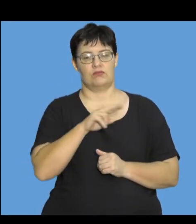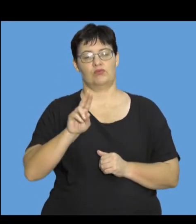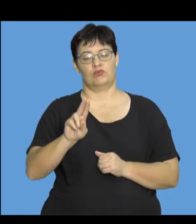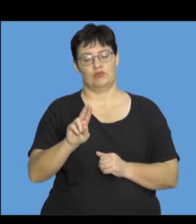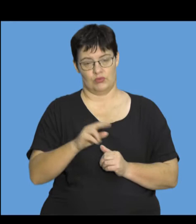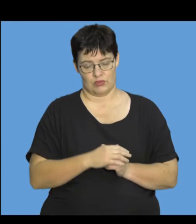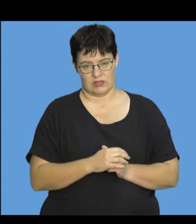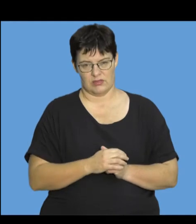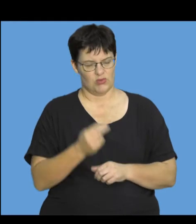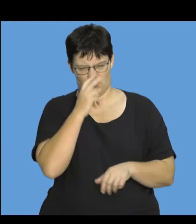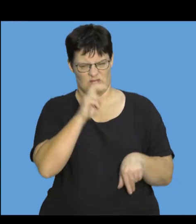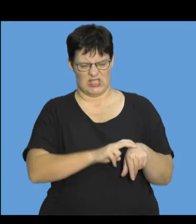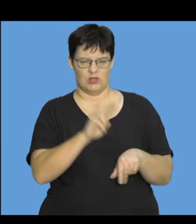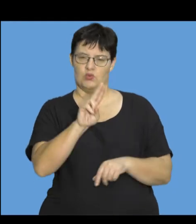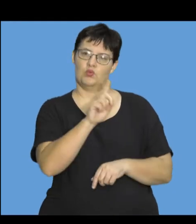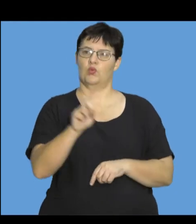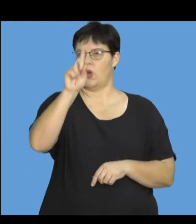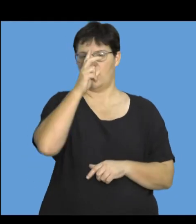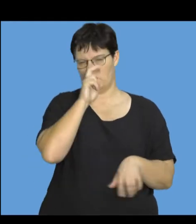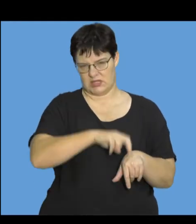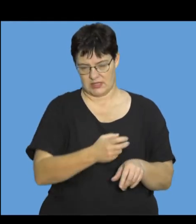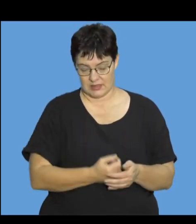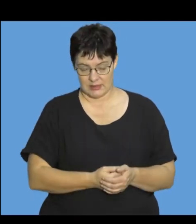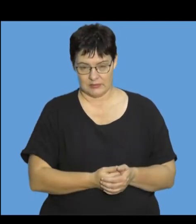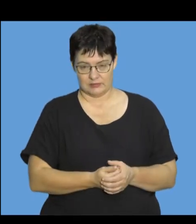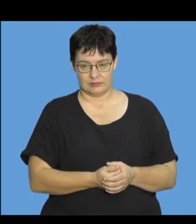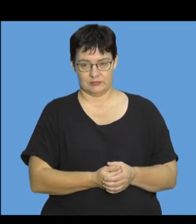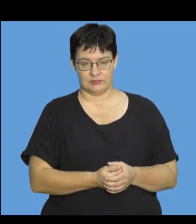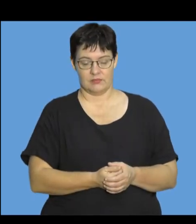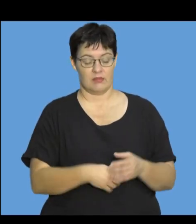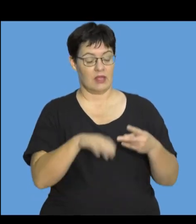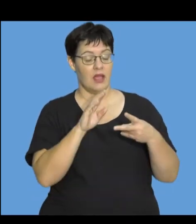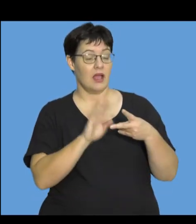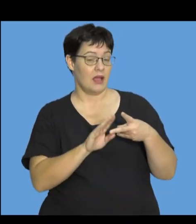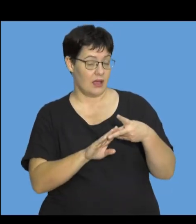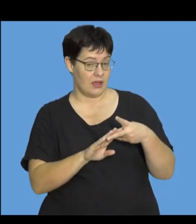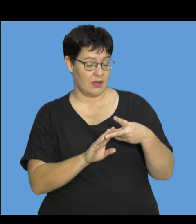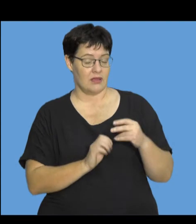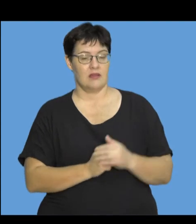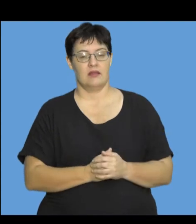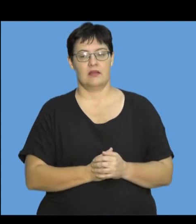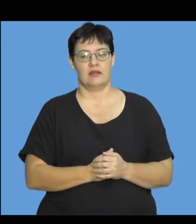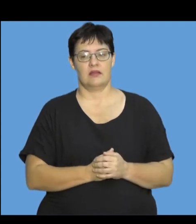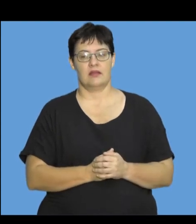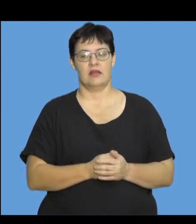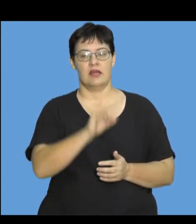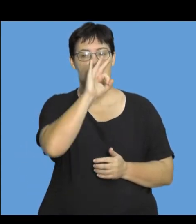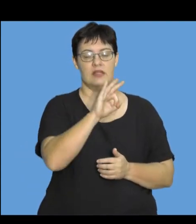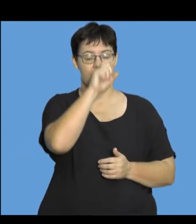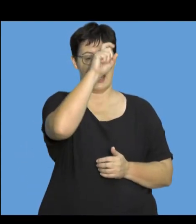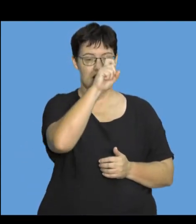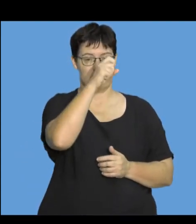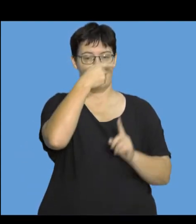2. Remember, we don't necessarily write 1. Now the second example will therefore be 3 to